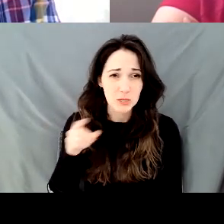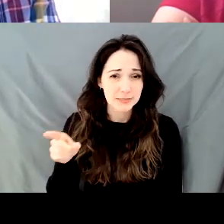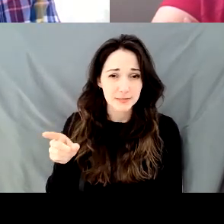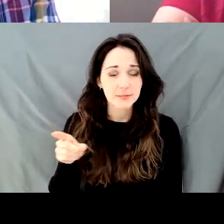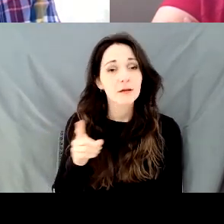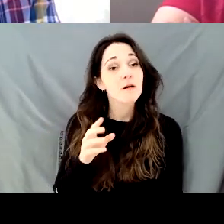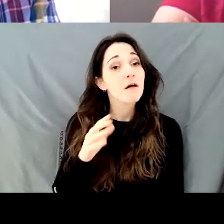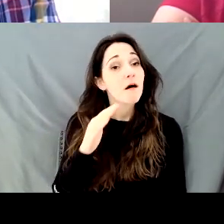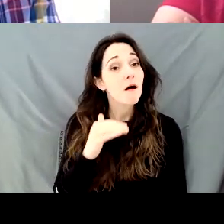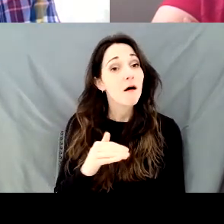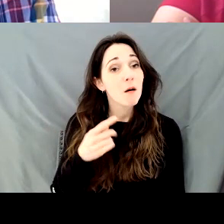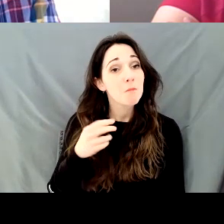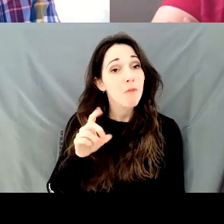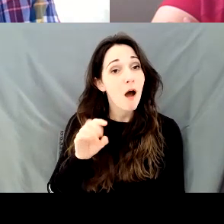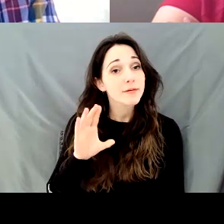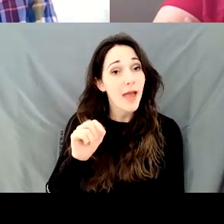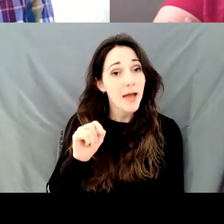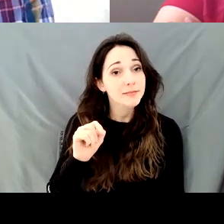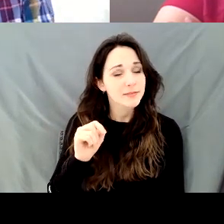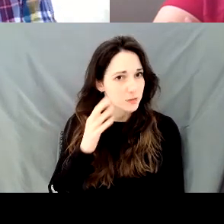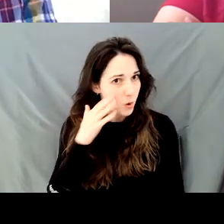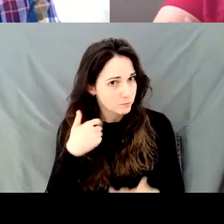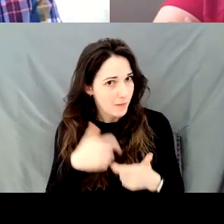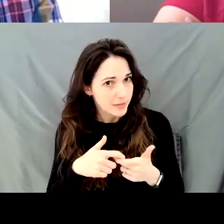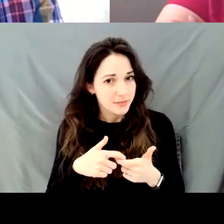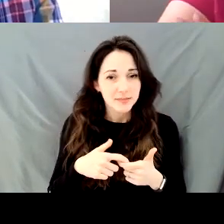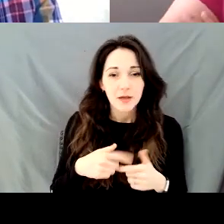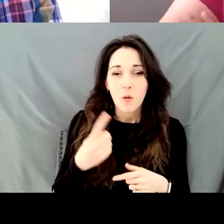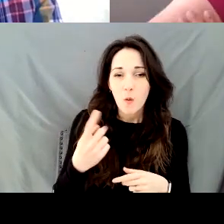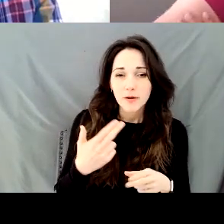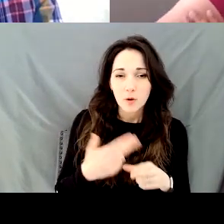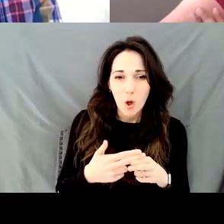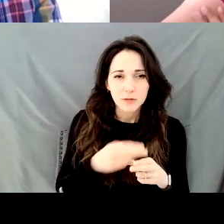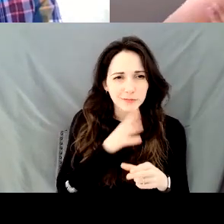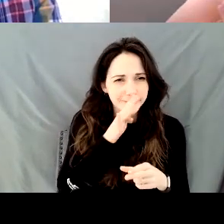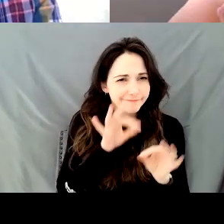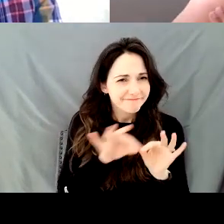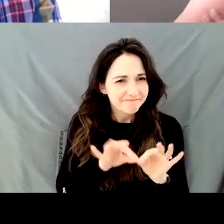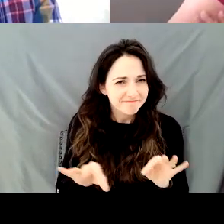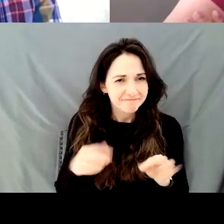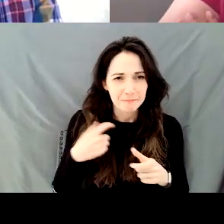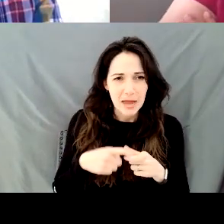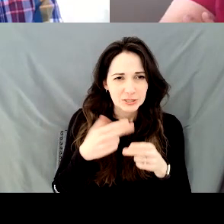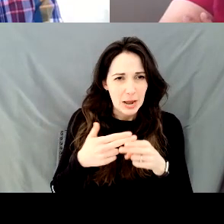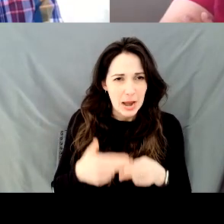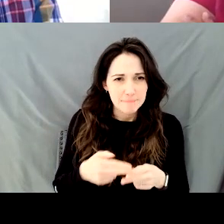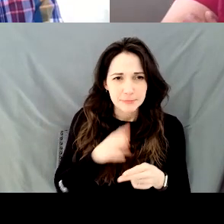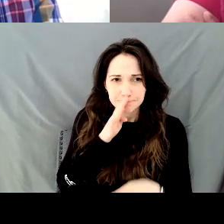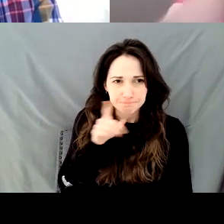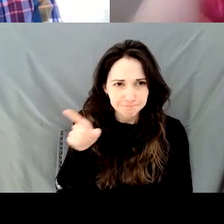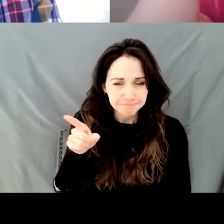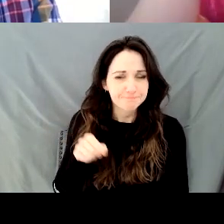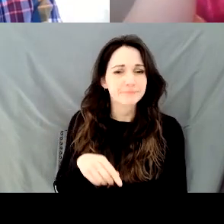know Spanish, there's 2 podcasts that are called Radio Volante and El Hilo. There's social